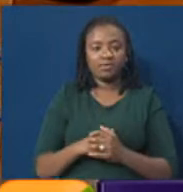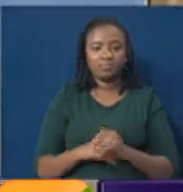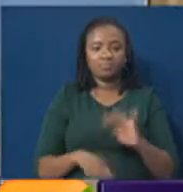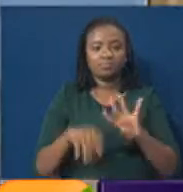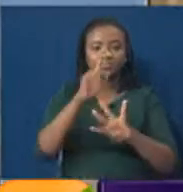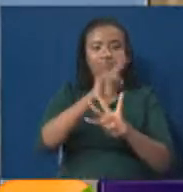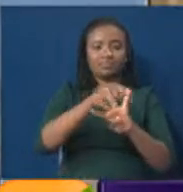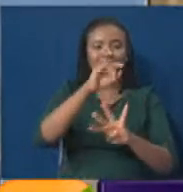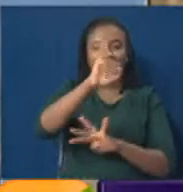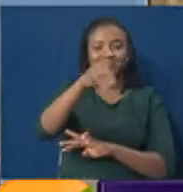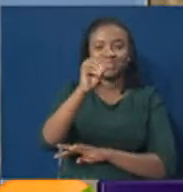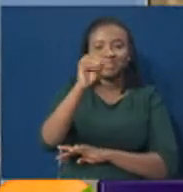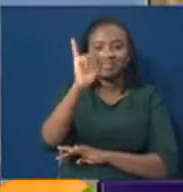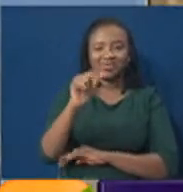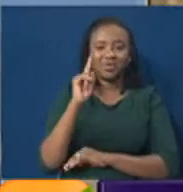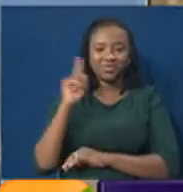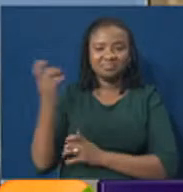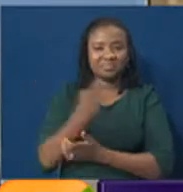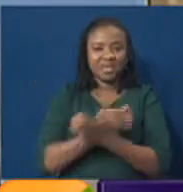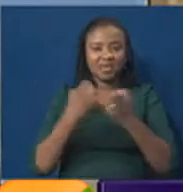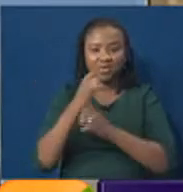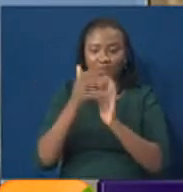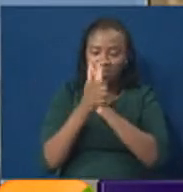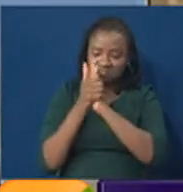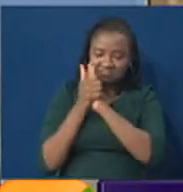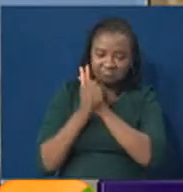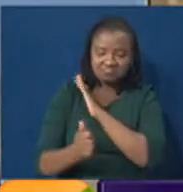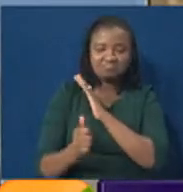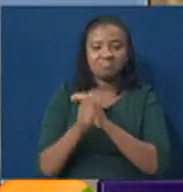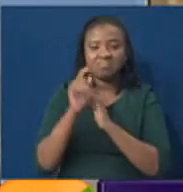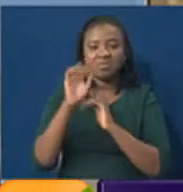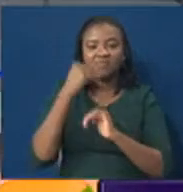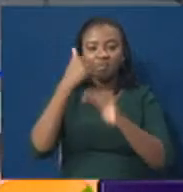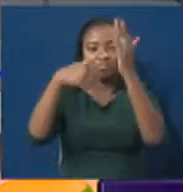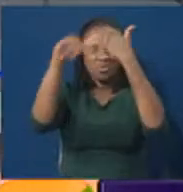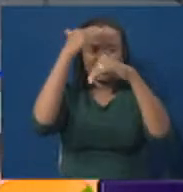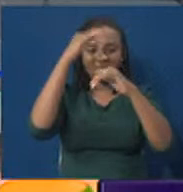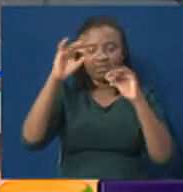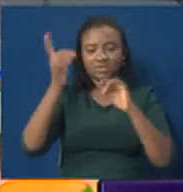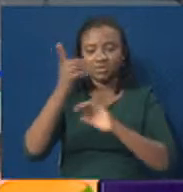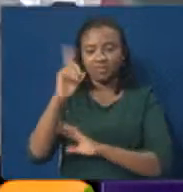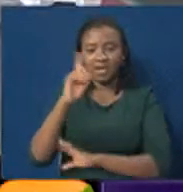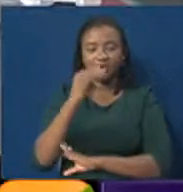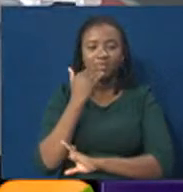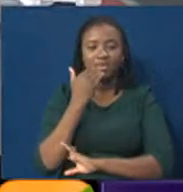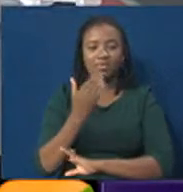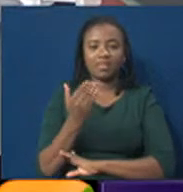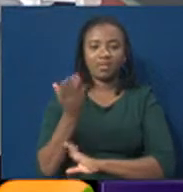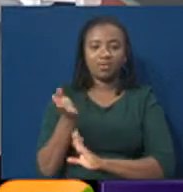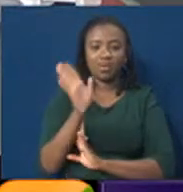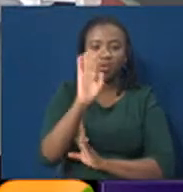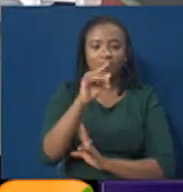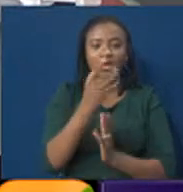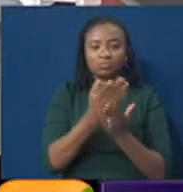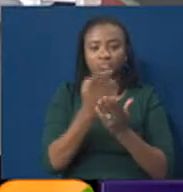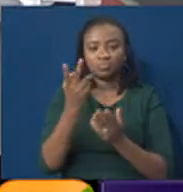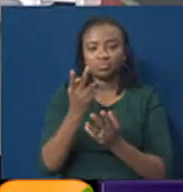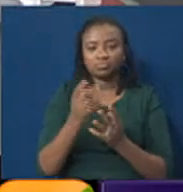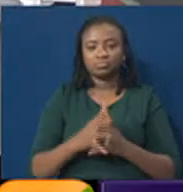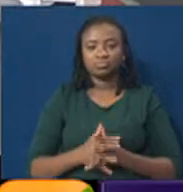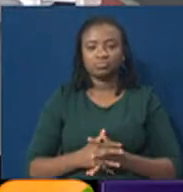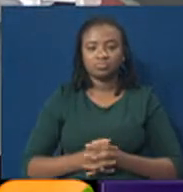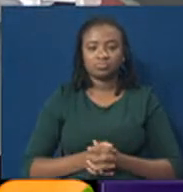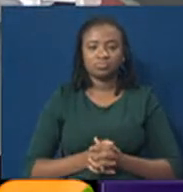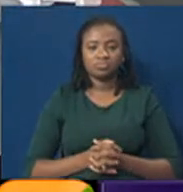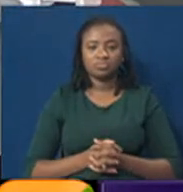Kiro, who is an economist from the University of Nairobi. Back to you, Sam and Nimrod, at the cabinet studio. All